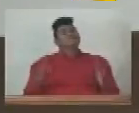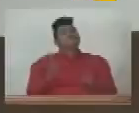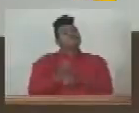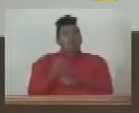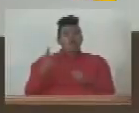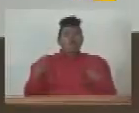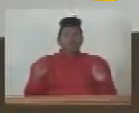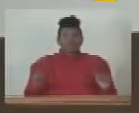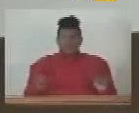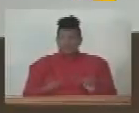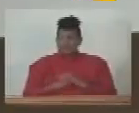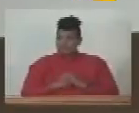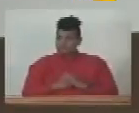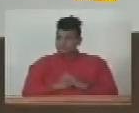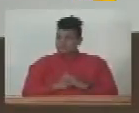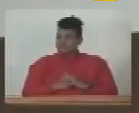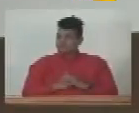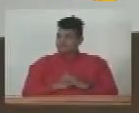Speaker,